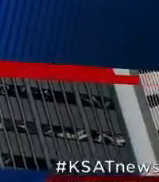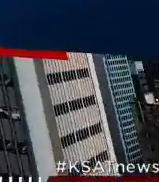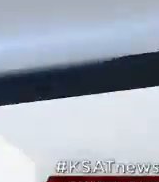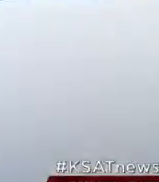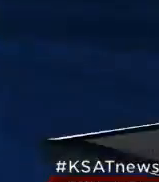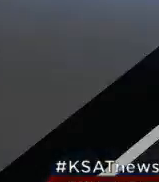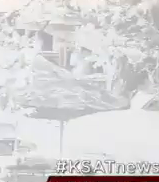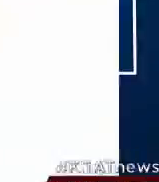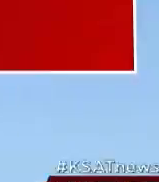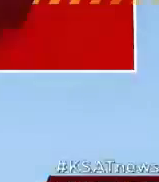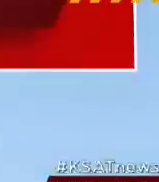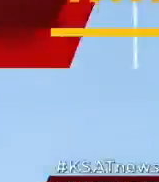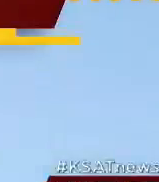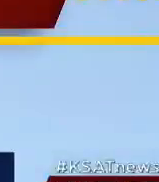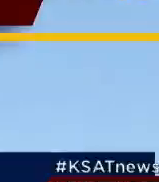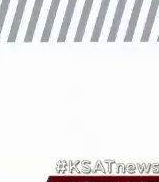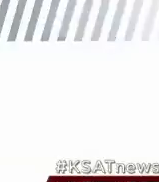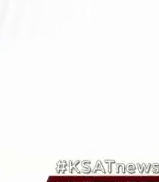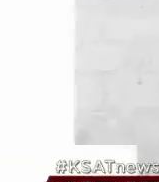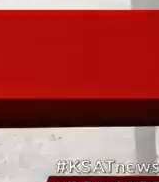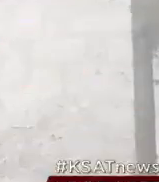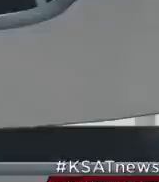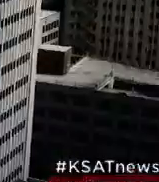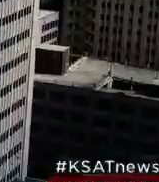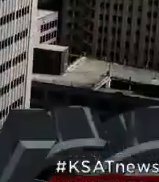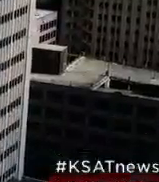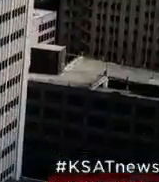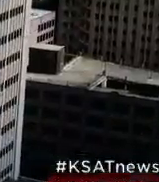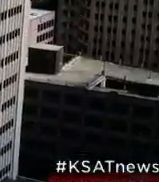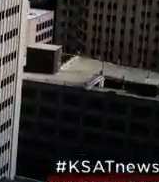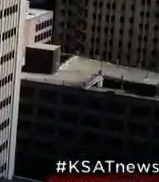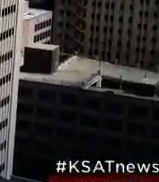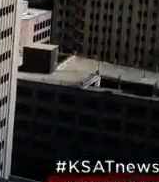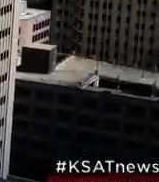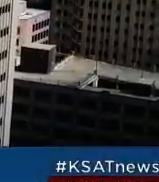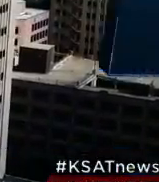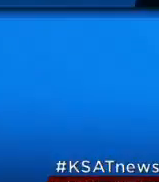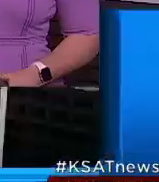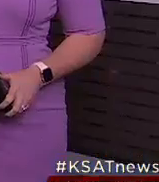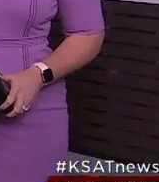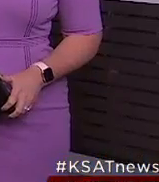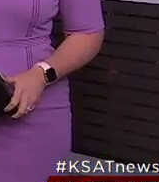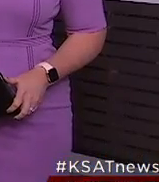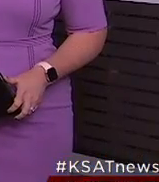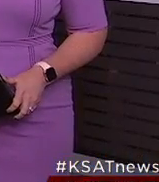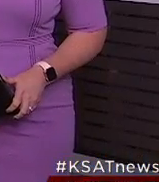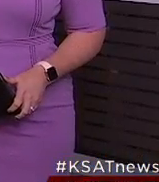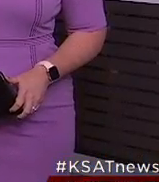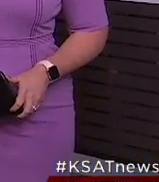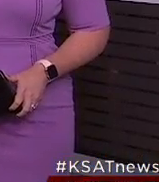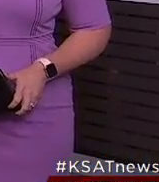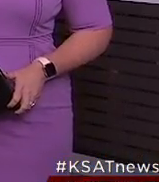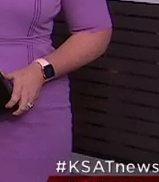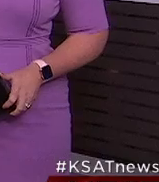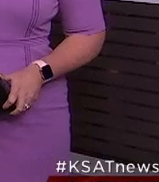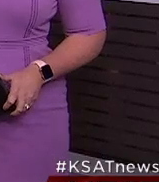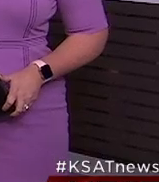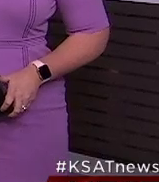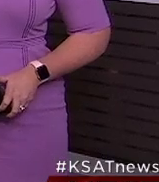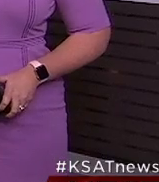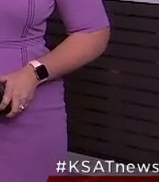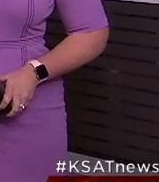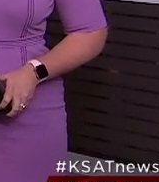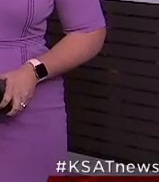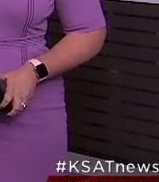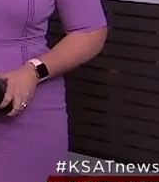Live from KSAT 12. The 6 o'clock news starts right now. This week could help give nearly